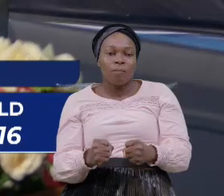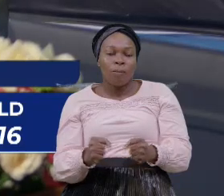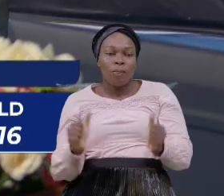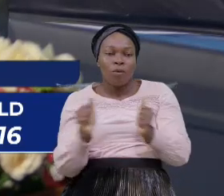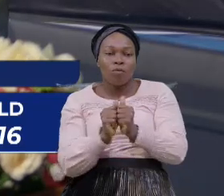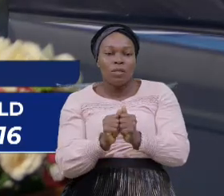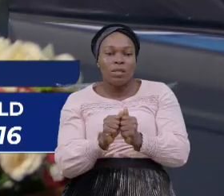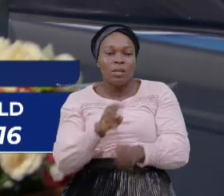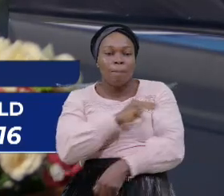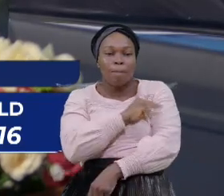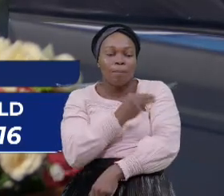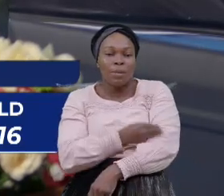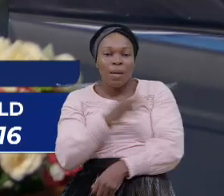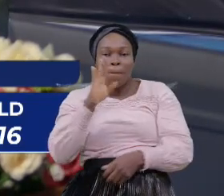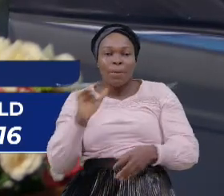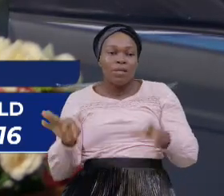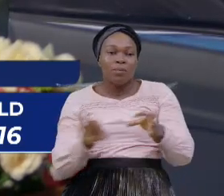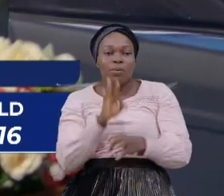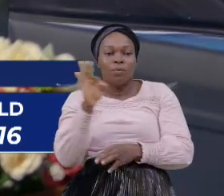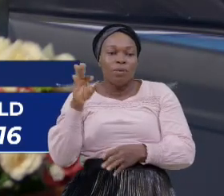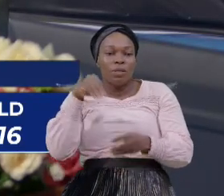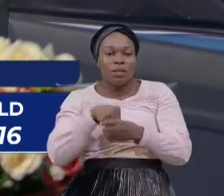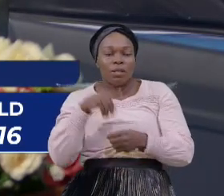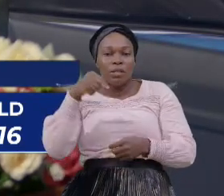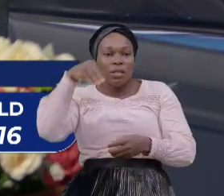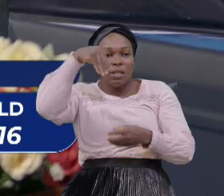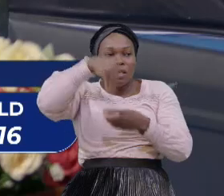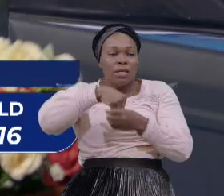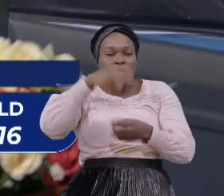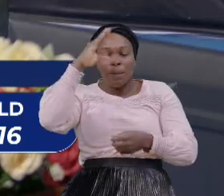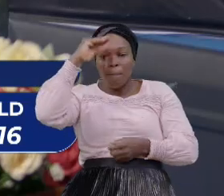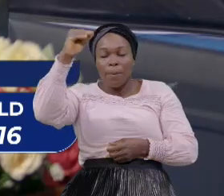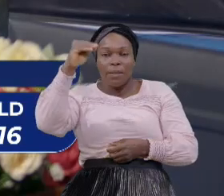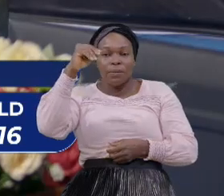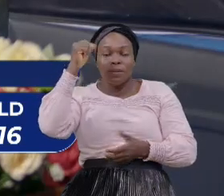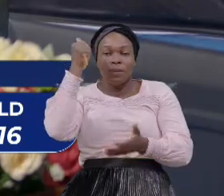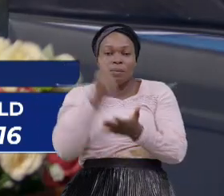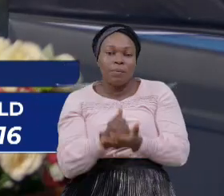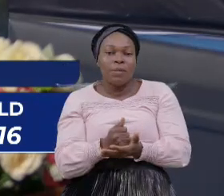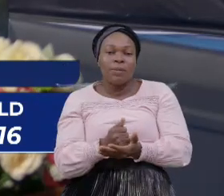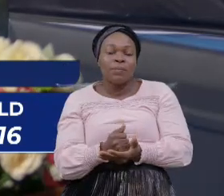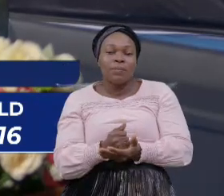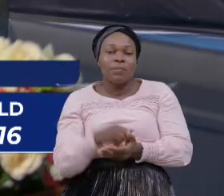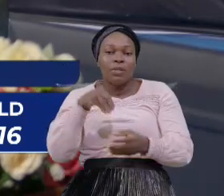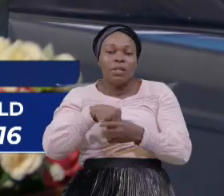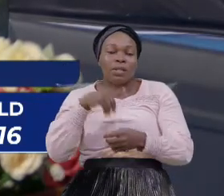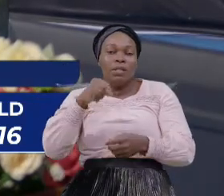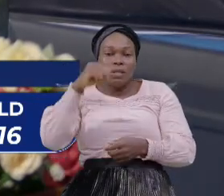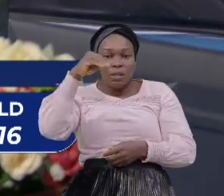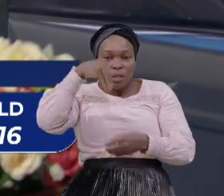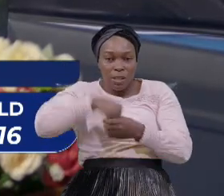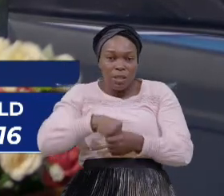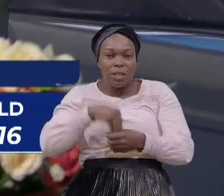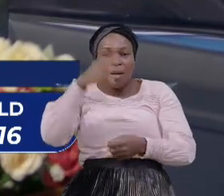by spirit in the inner man. In the inner man. I know when